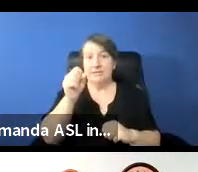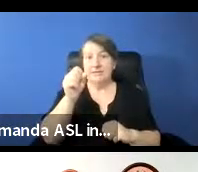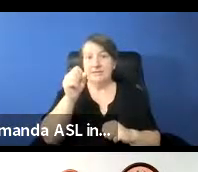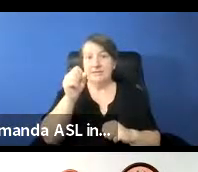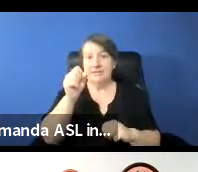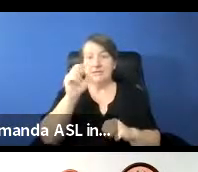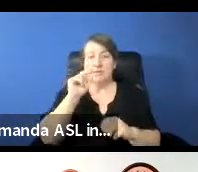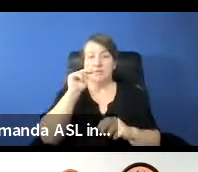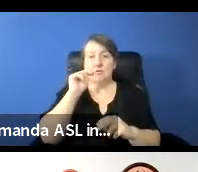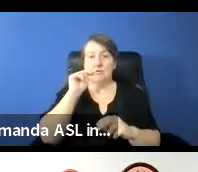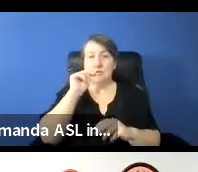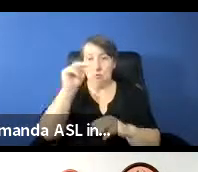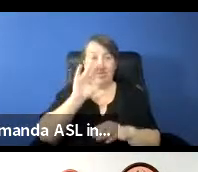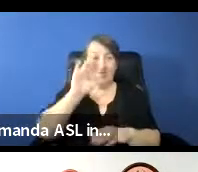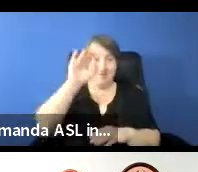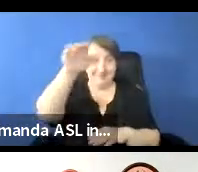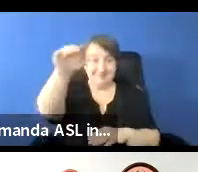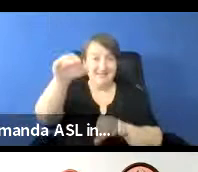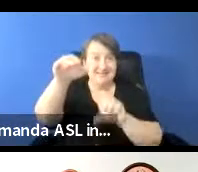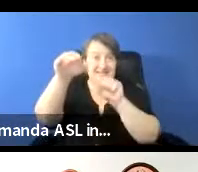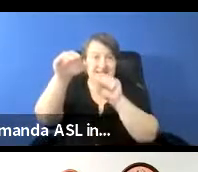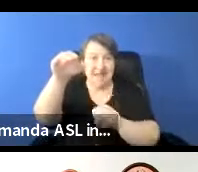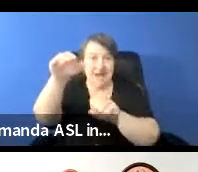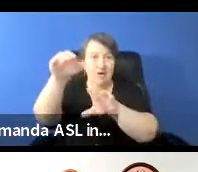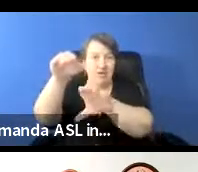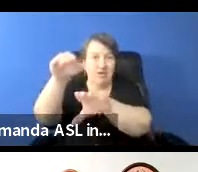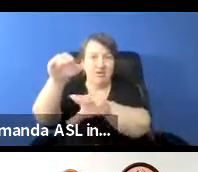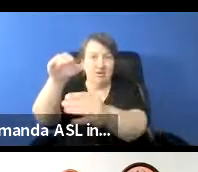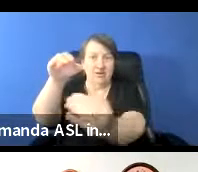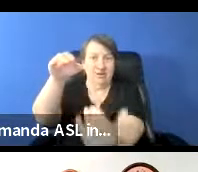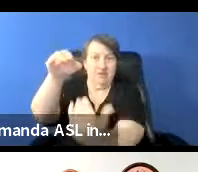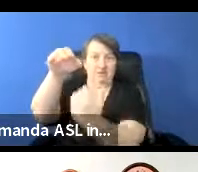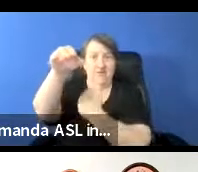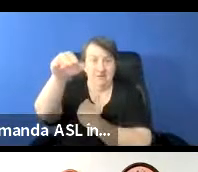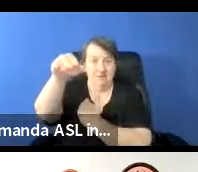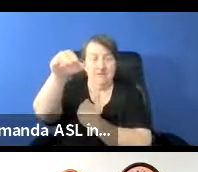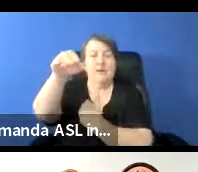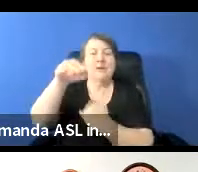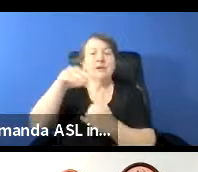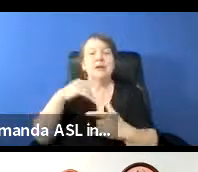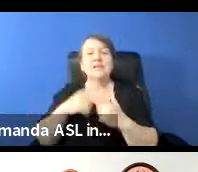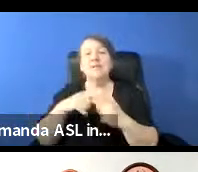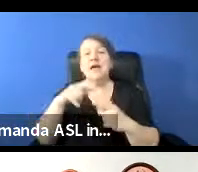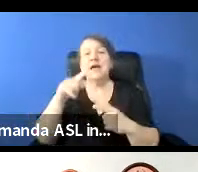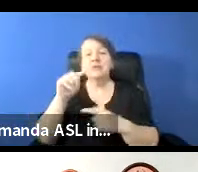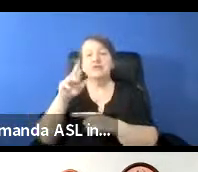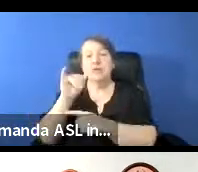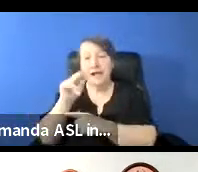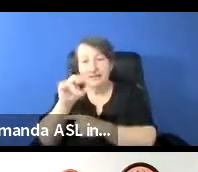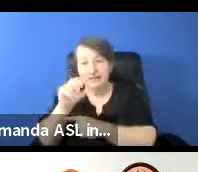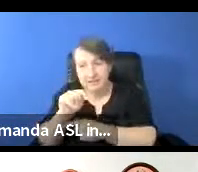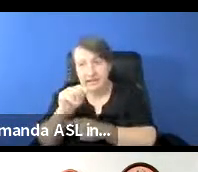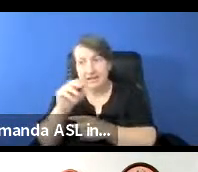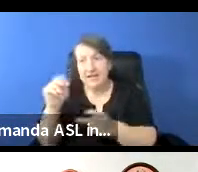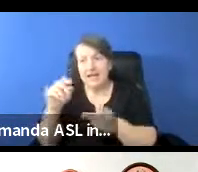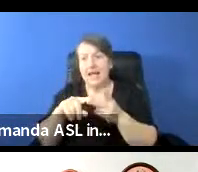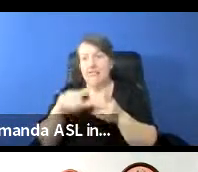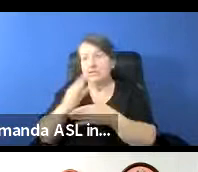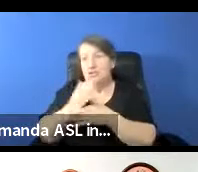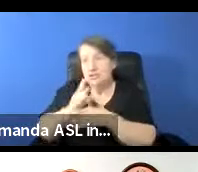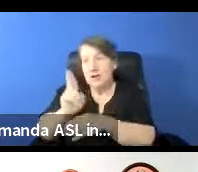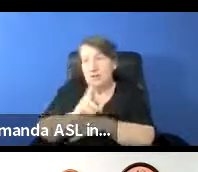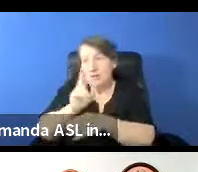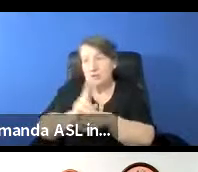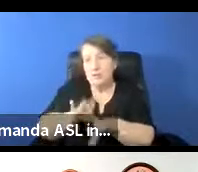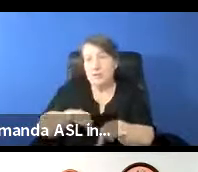other, and the transit and the shared use path in a version that's hanging or, off to